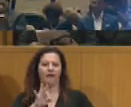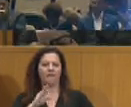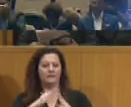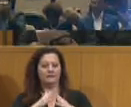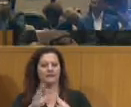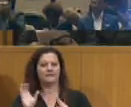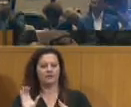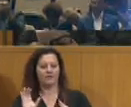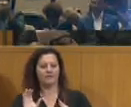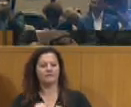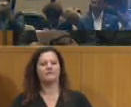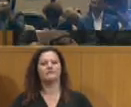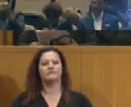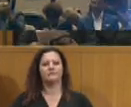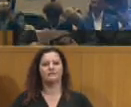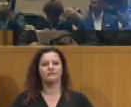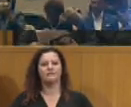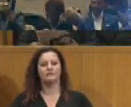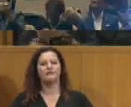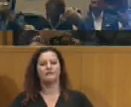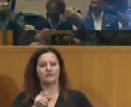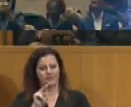and to the constitutional powers